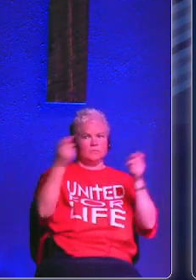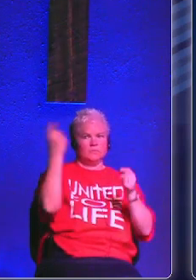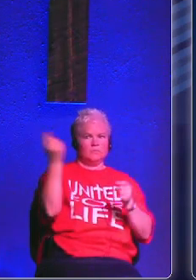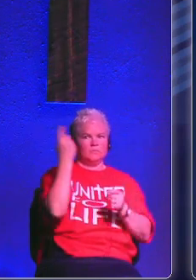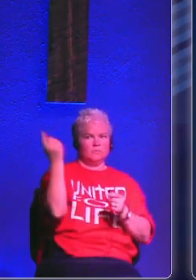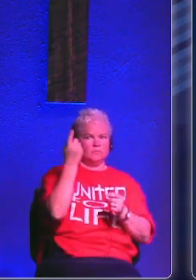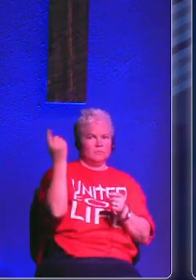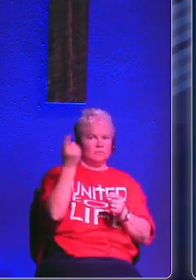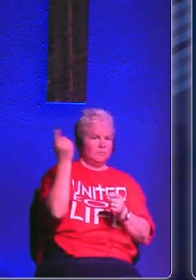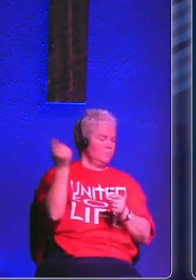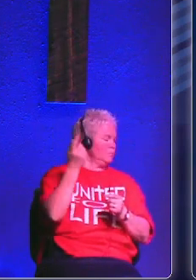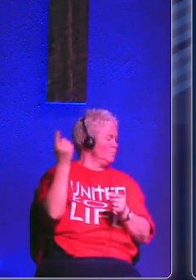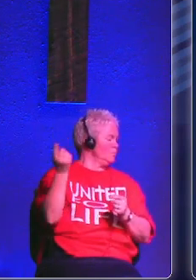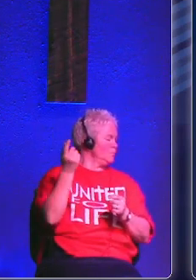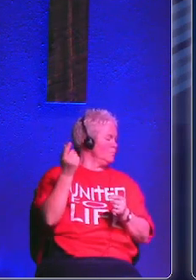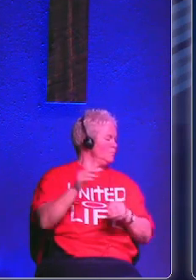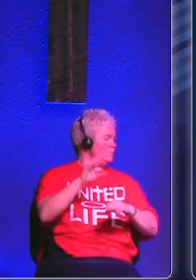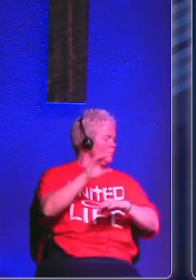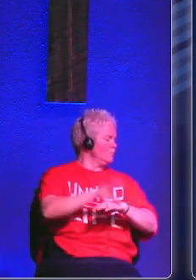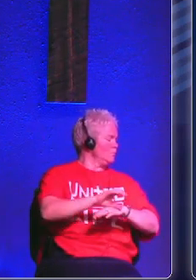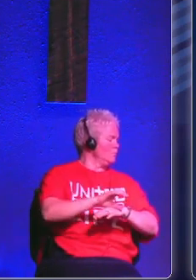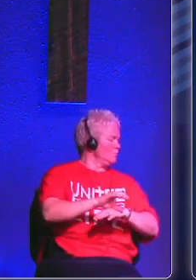eternity. And